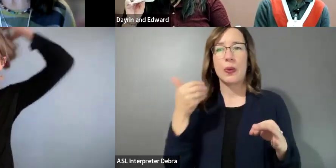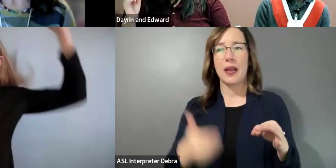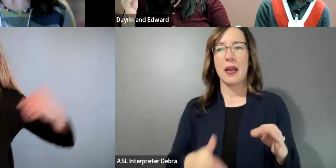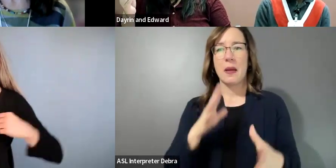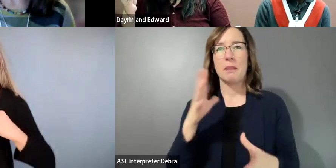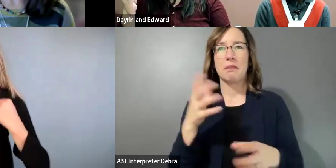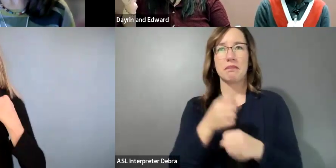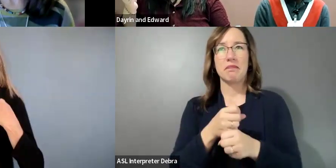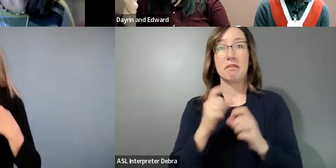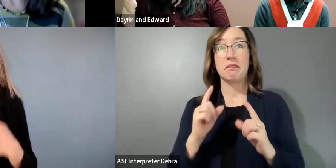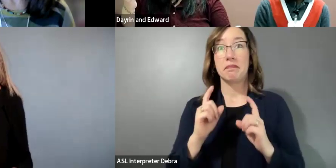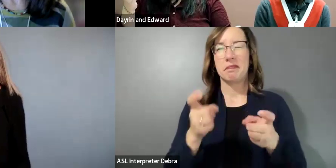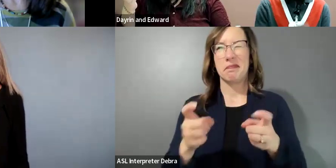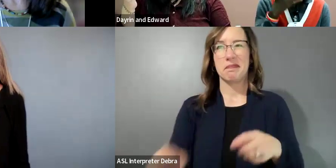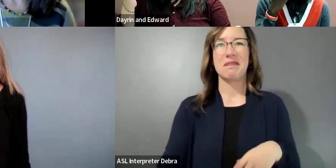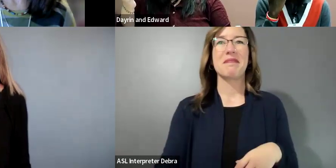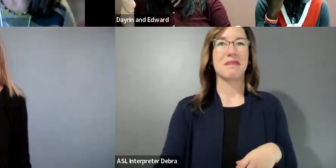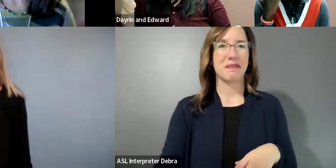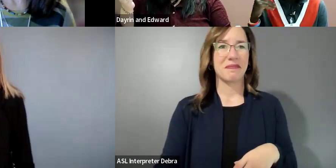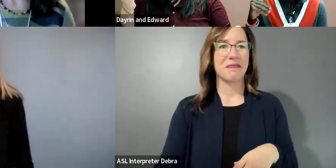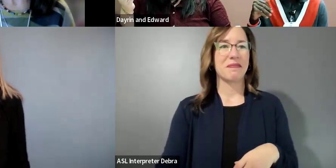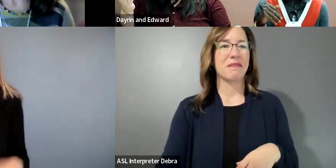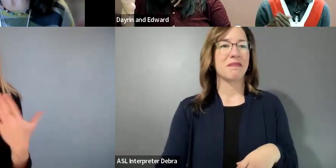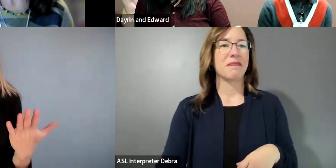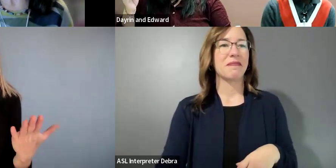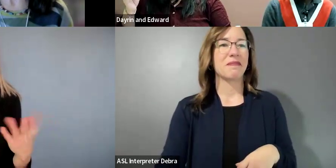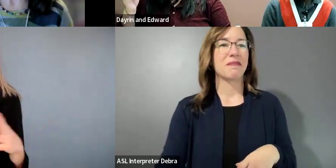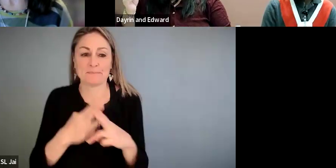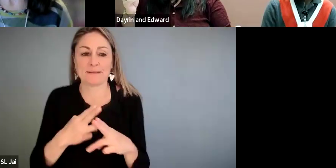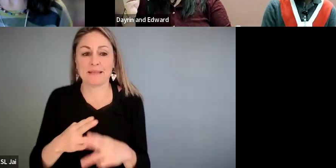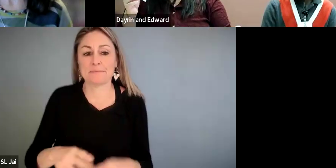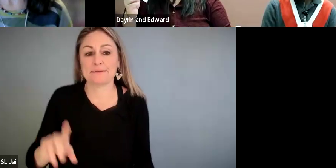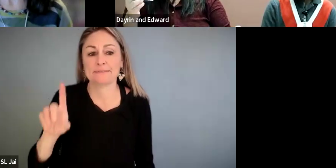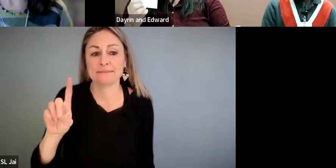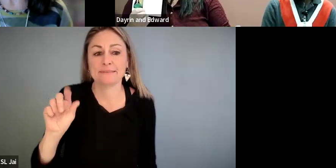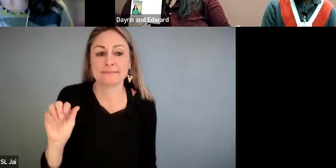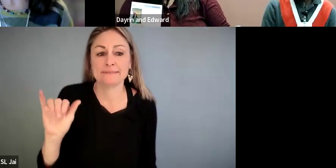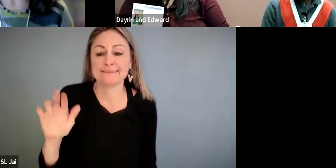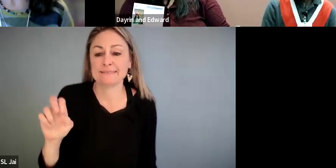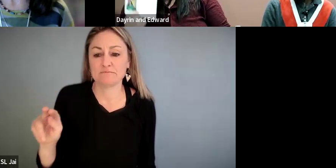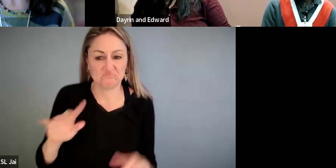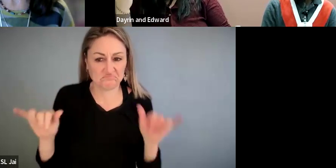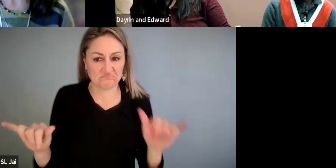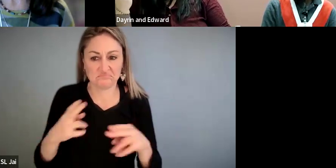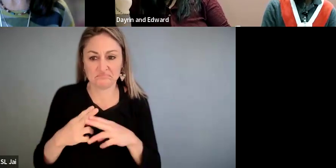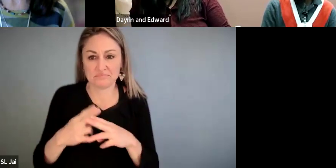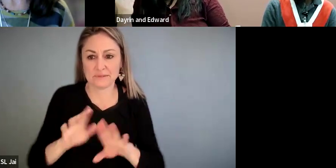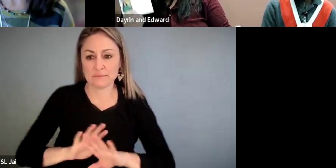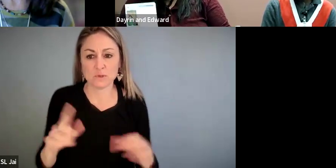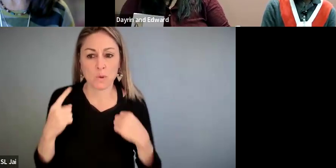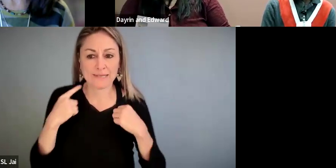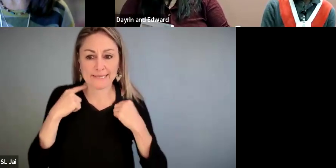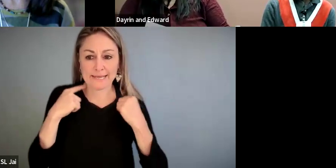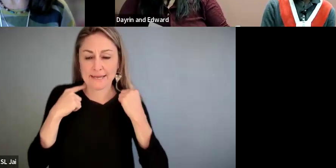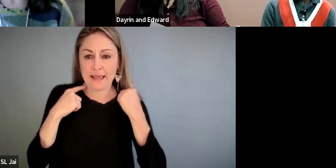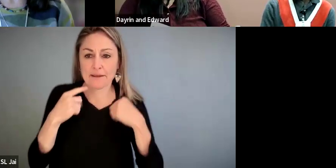my name is Dairi and I go by Dairi, so I don't change. But my son has also